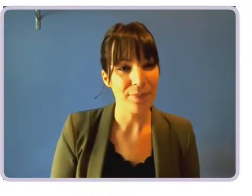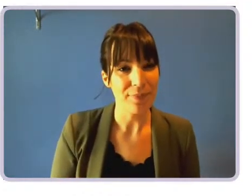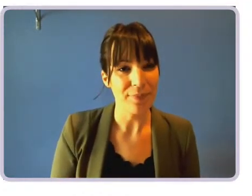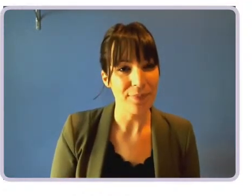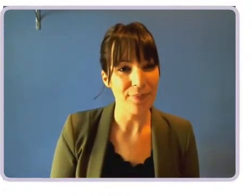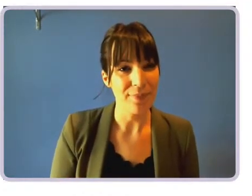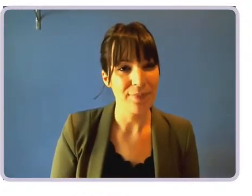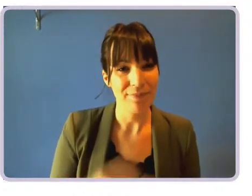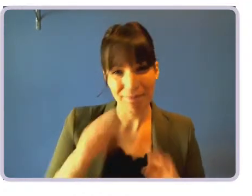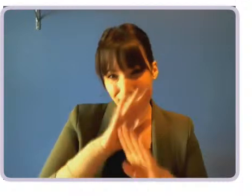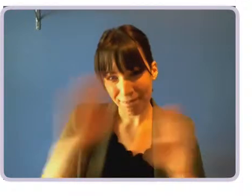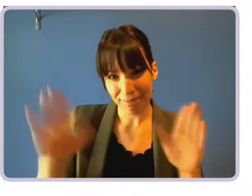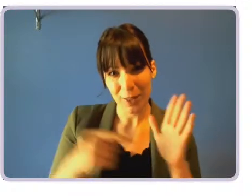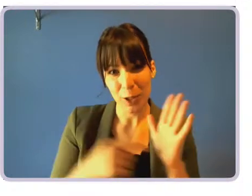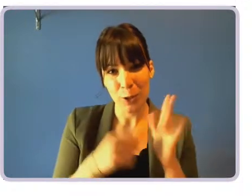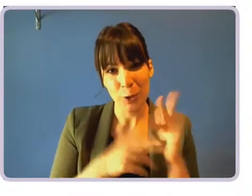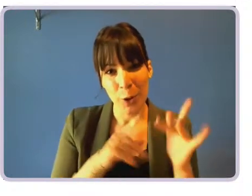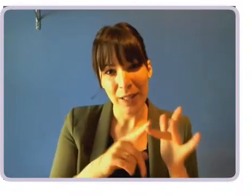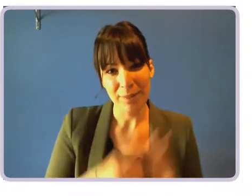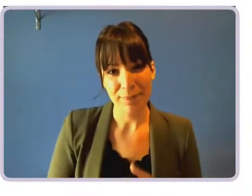Hi, Tony.